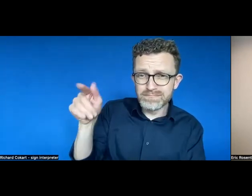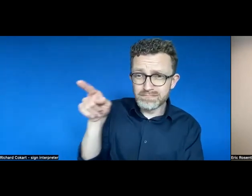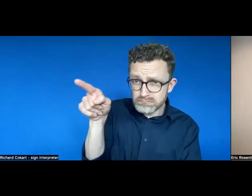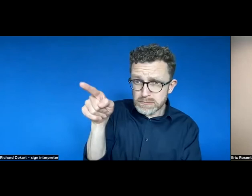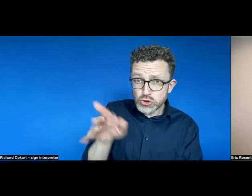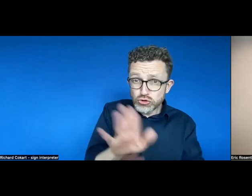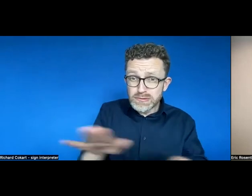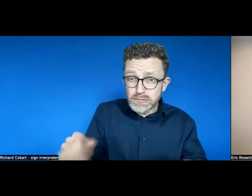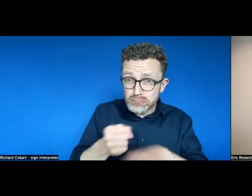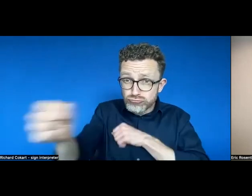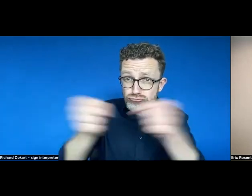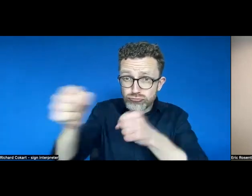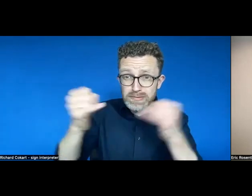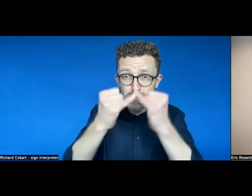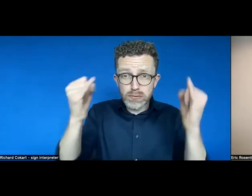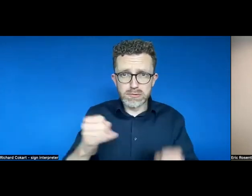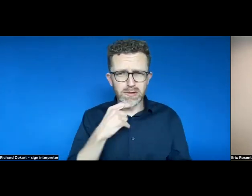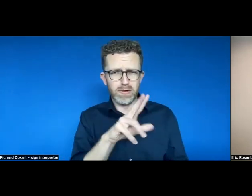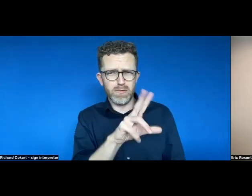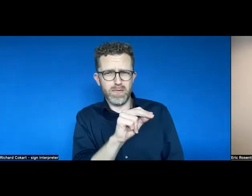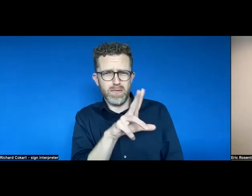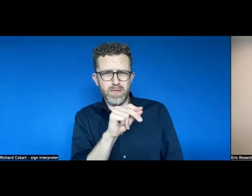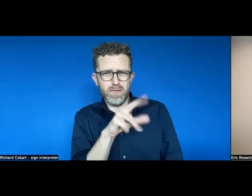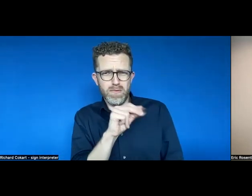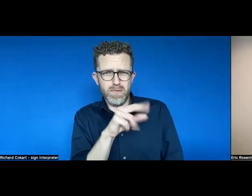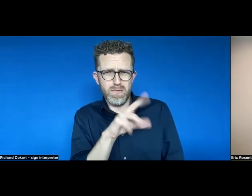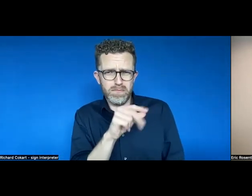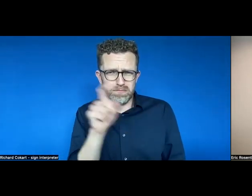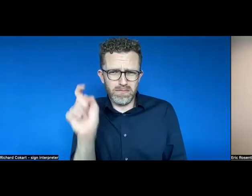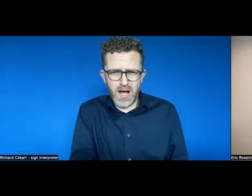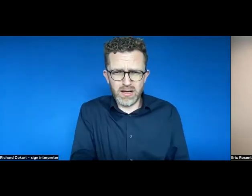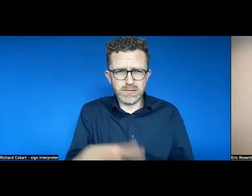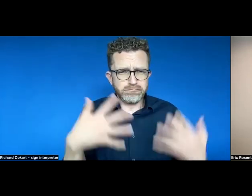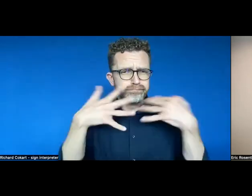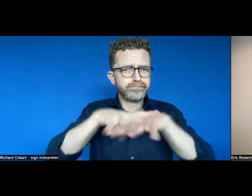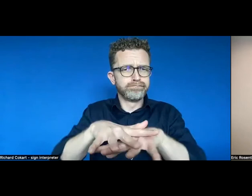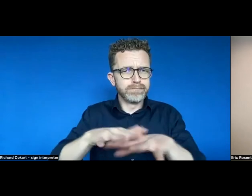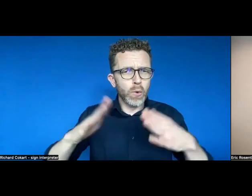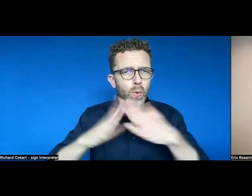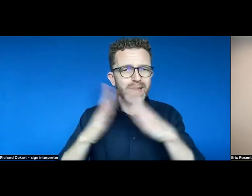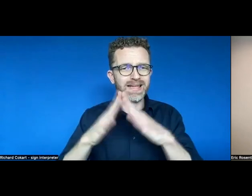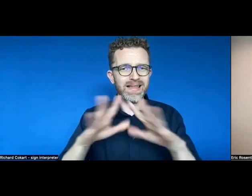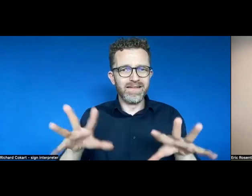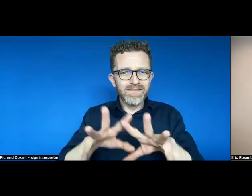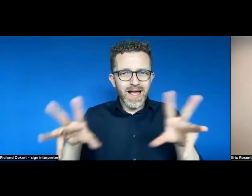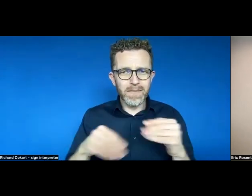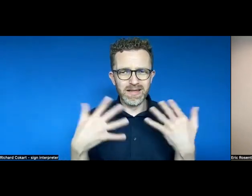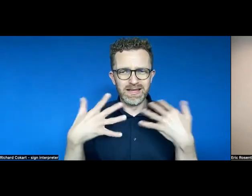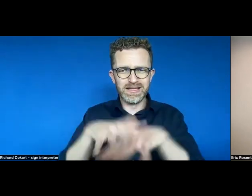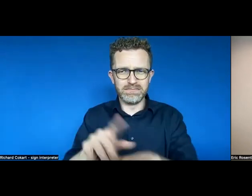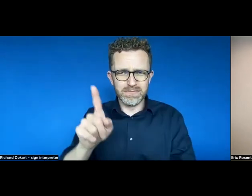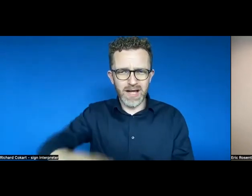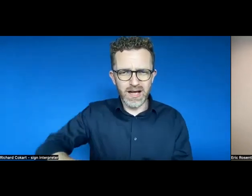must have been a misunderstanding in the fog of war, that the Ukrainians couldn't possibly mean that. Now, we're in a